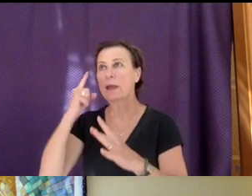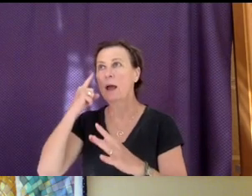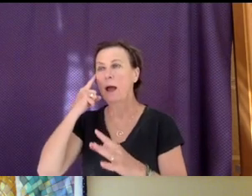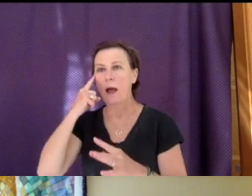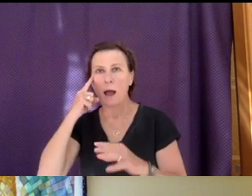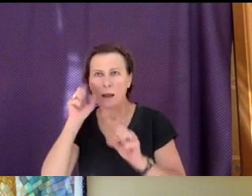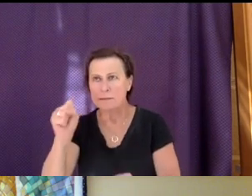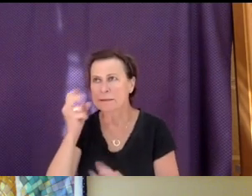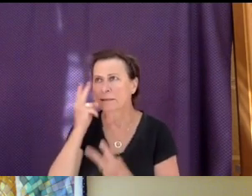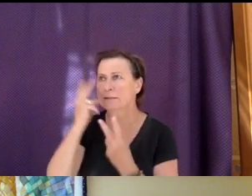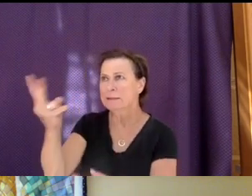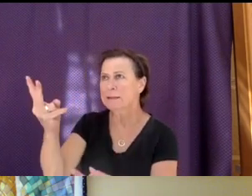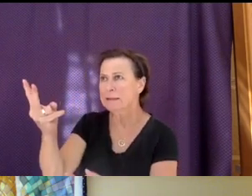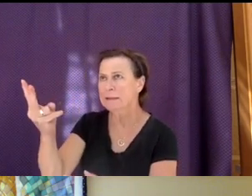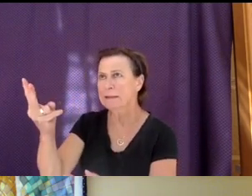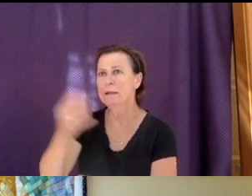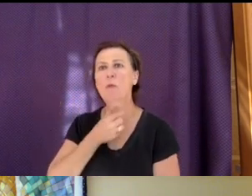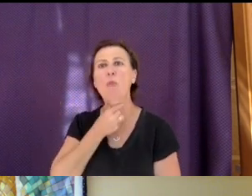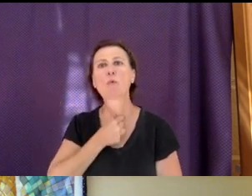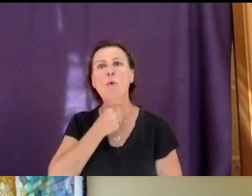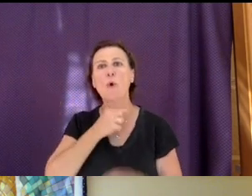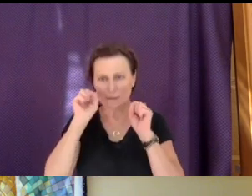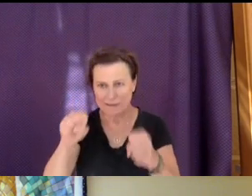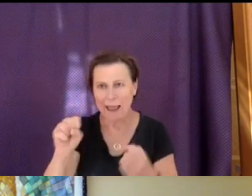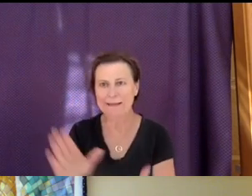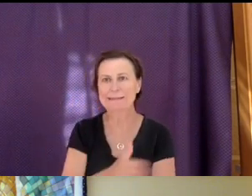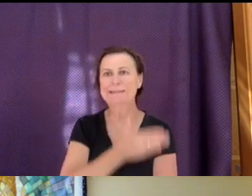behold, throats to sing,